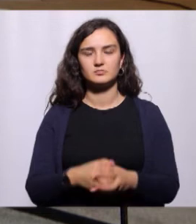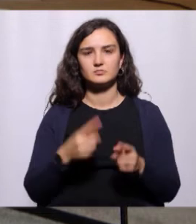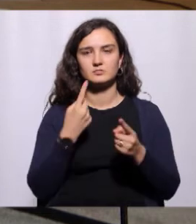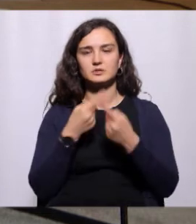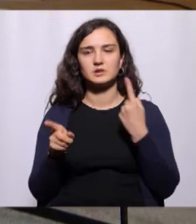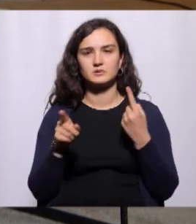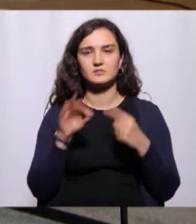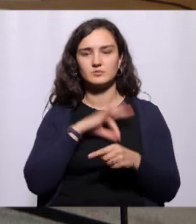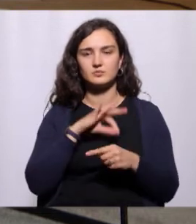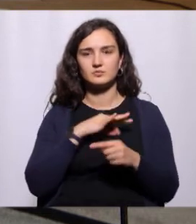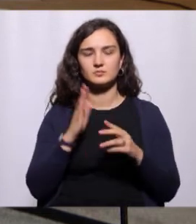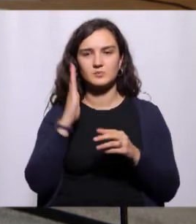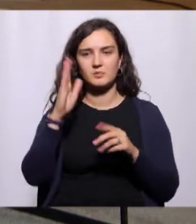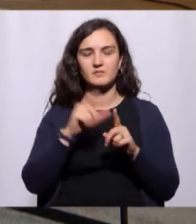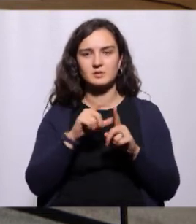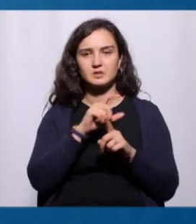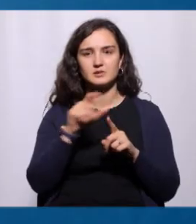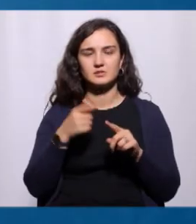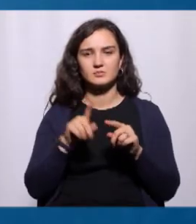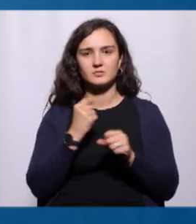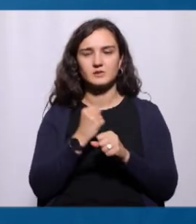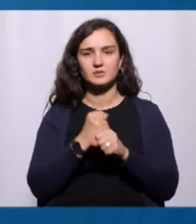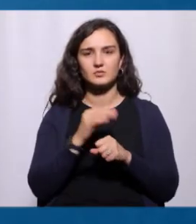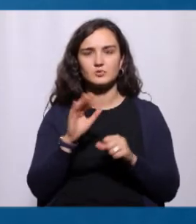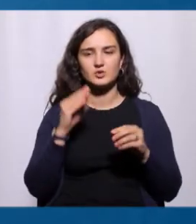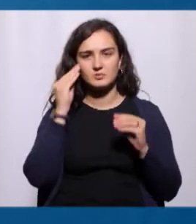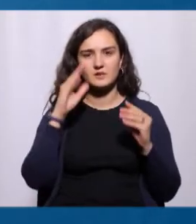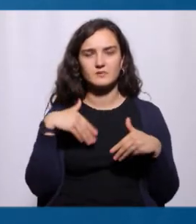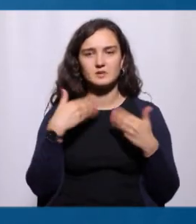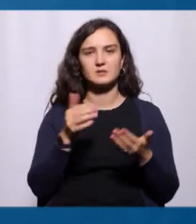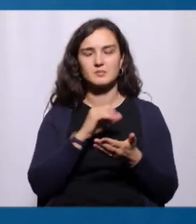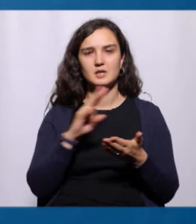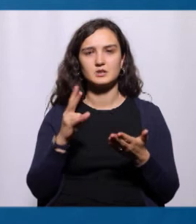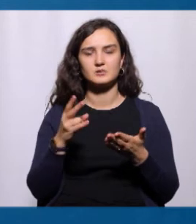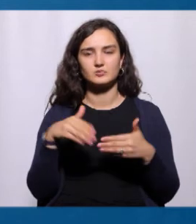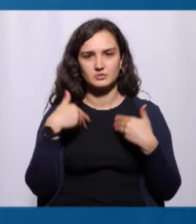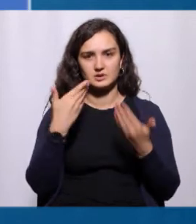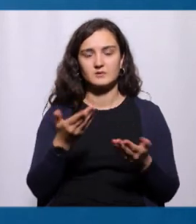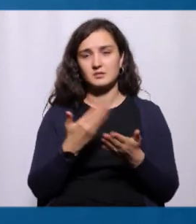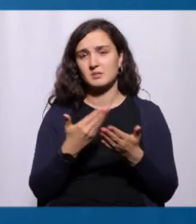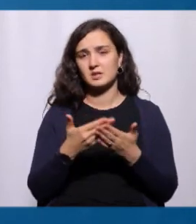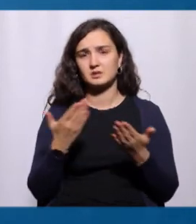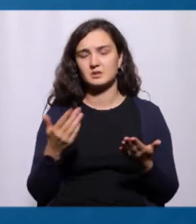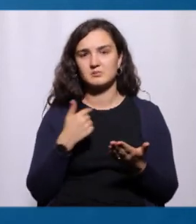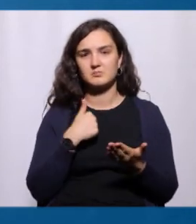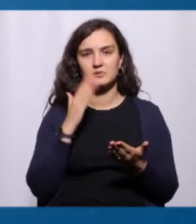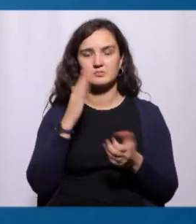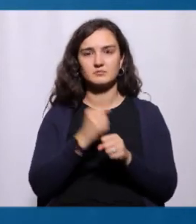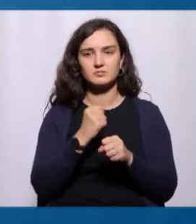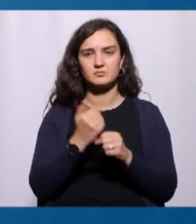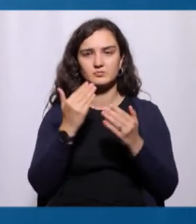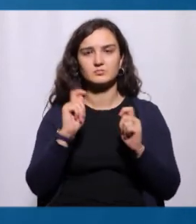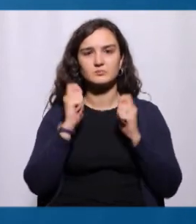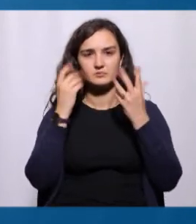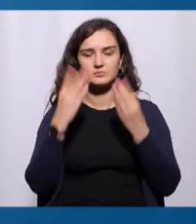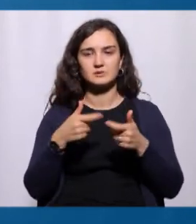Another use of the future simple is to make offers or requests. For example, I will make your